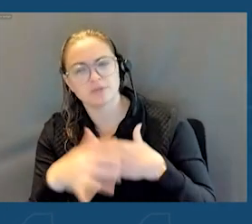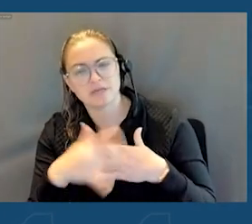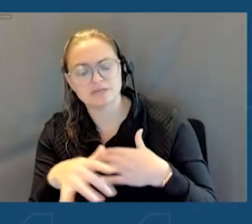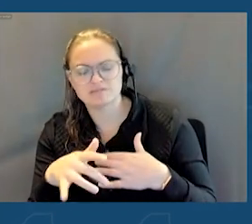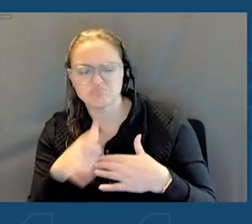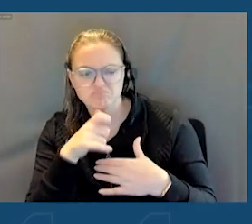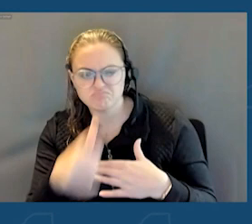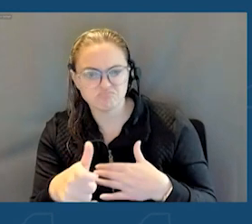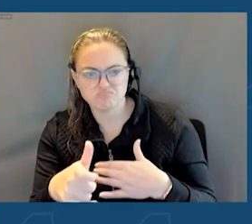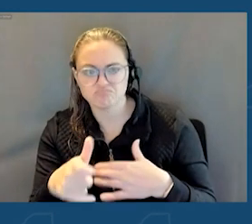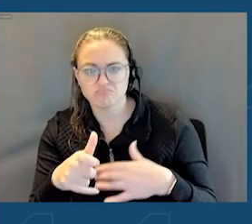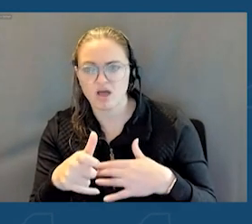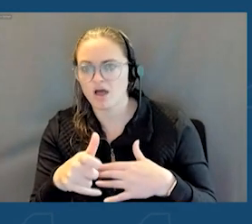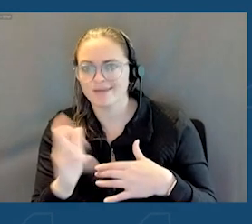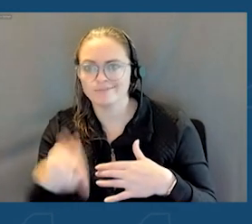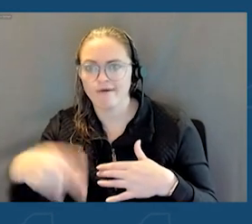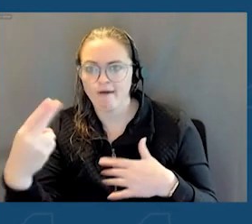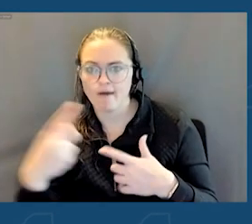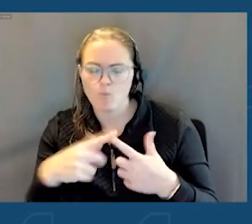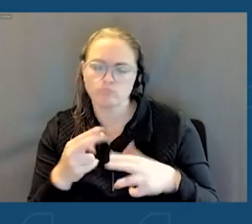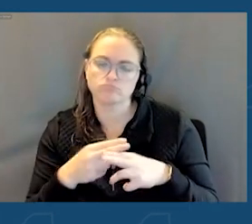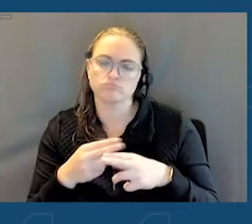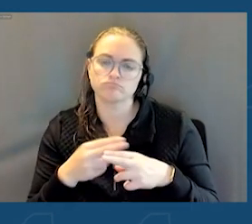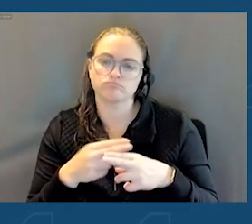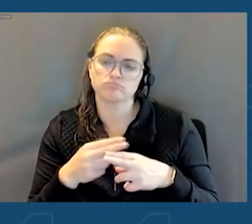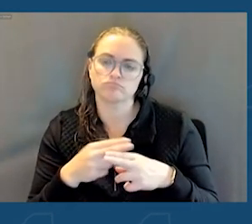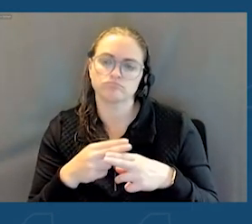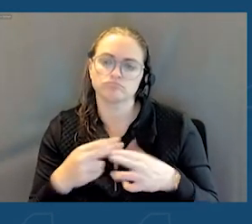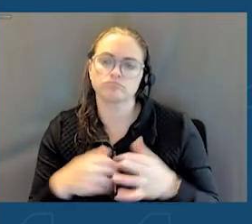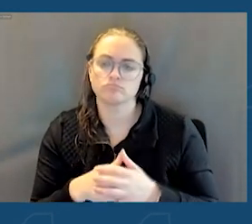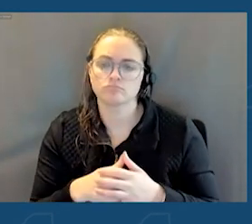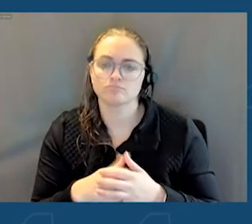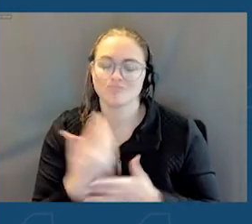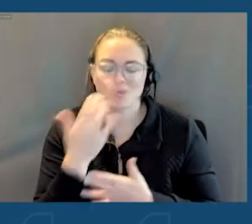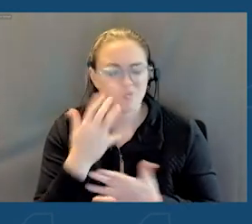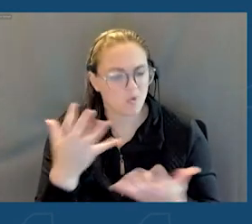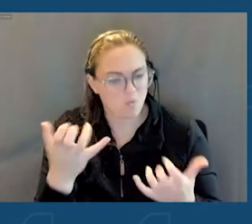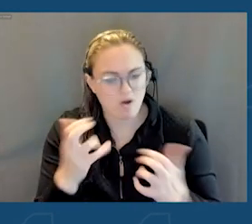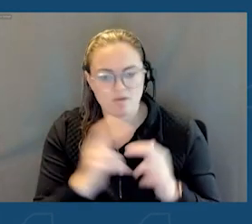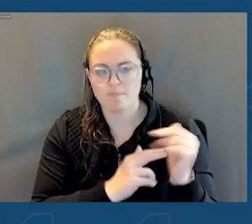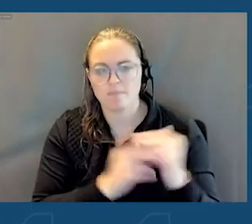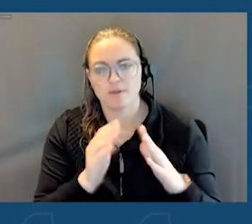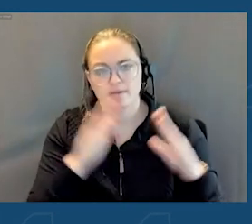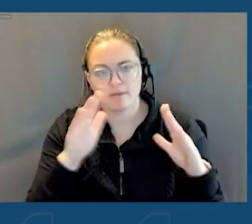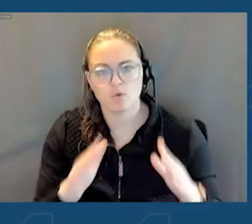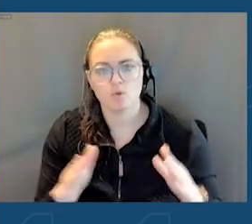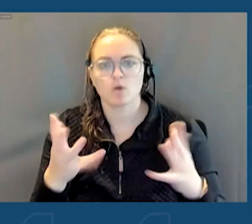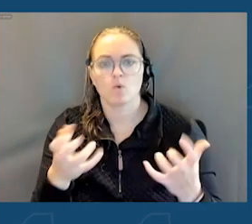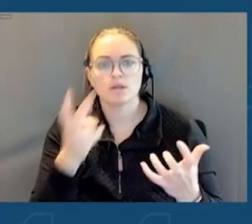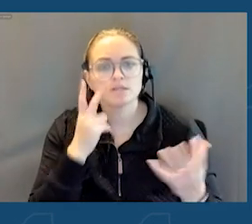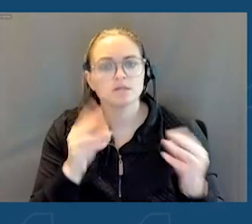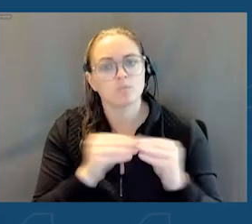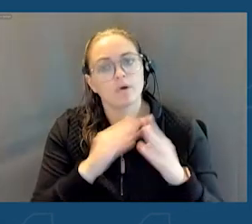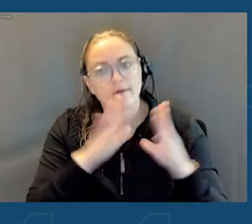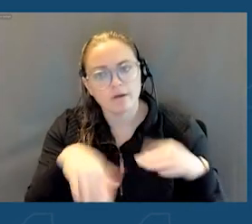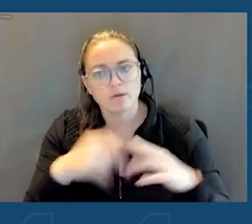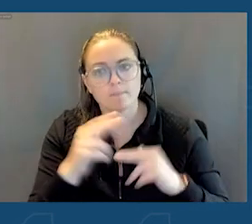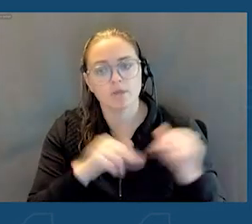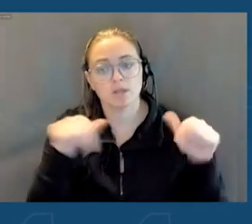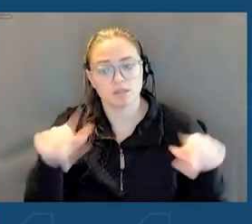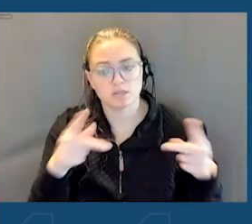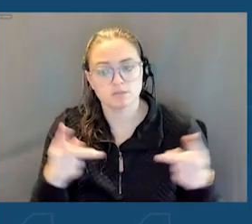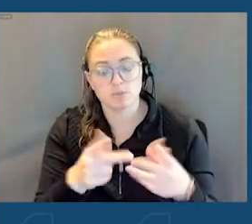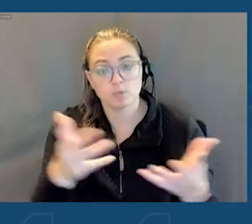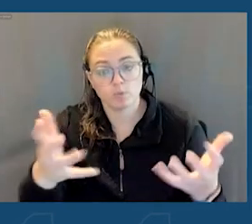this will be temporary. But you know my commitment to building housing. I want to see more housing built, even in this place. It